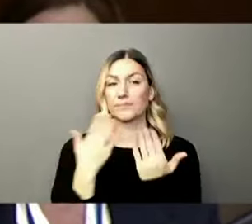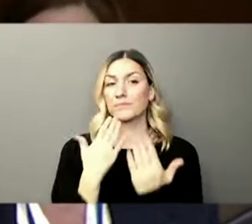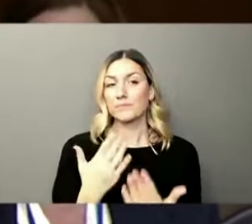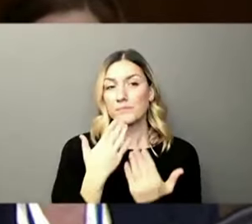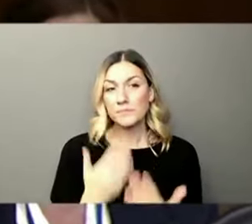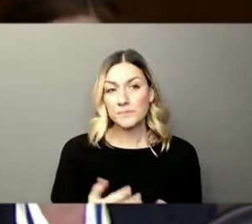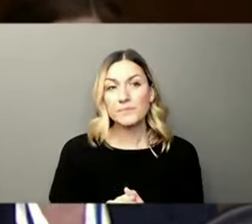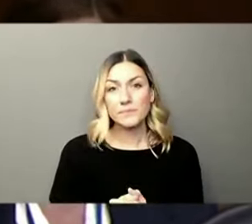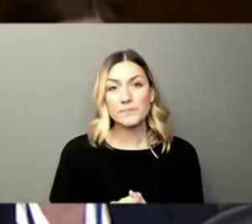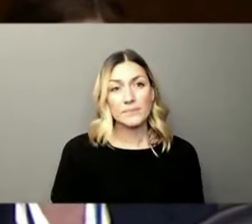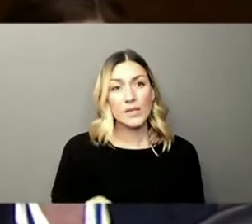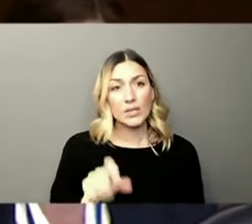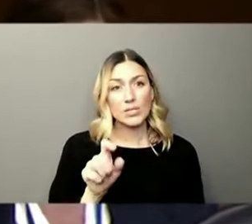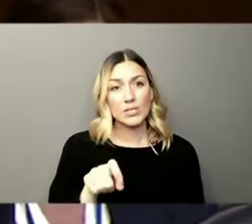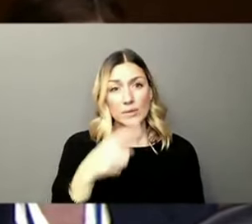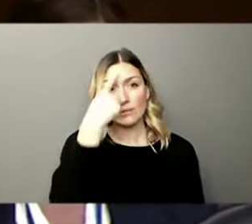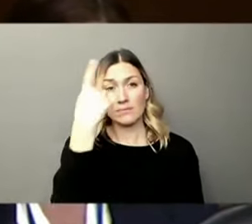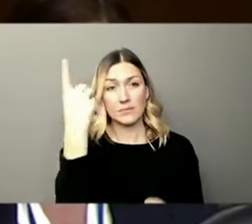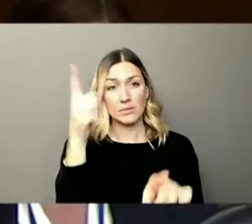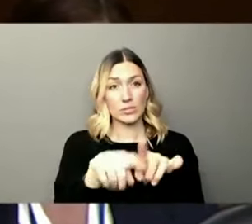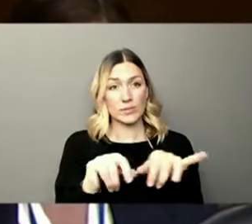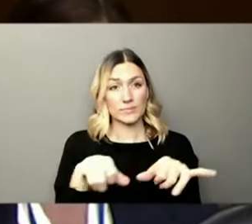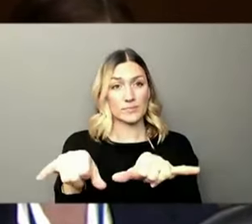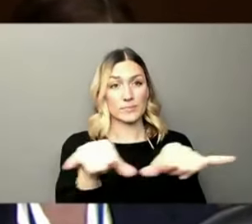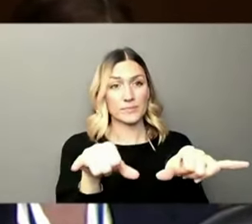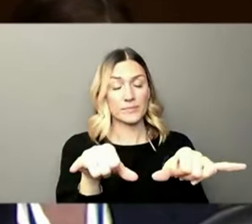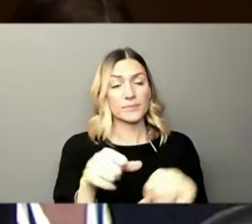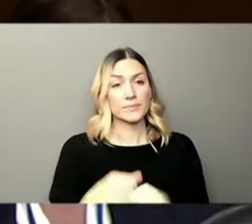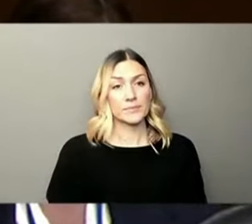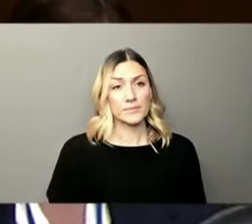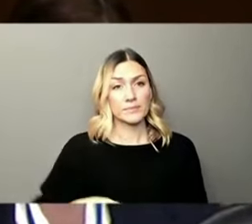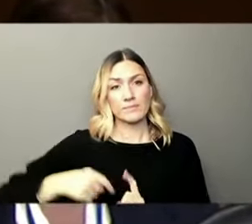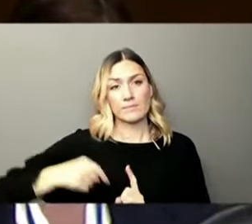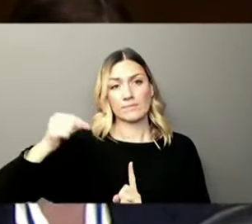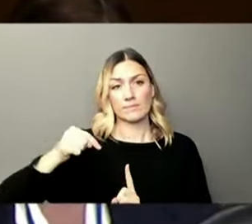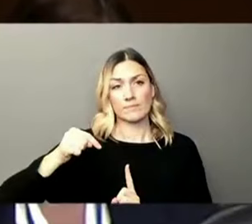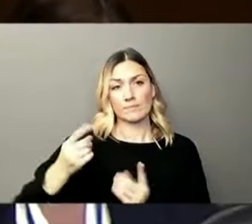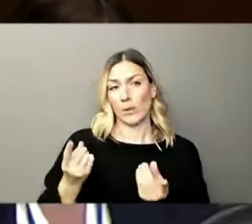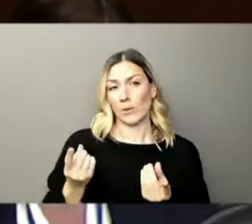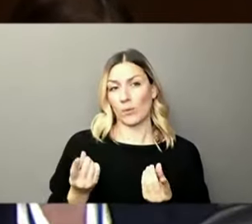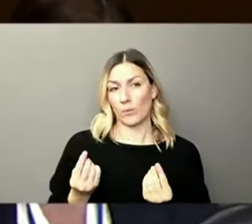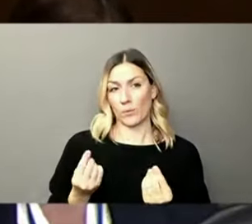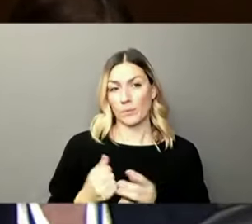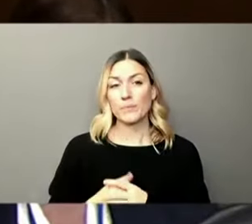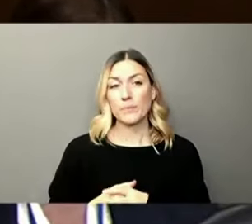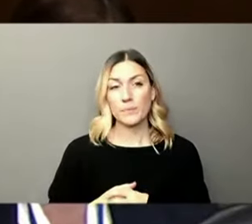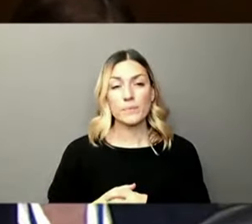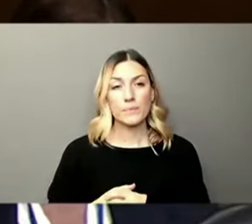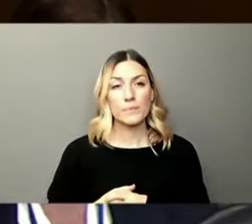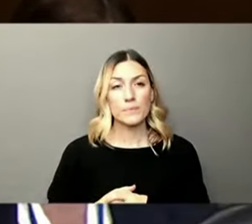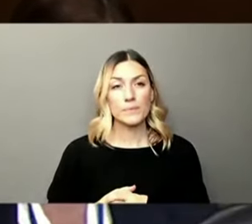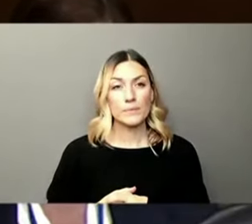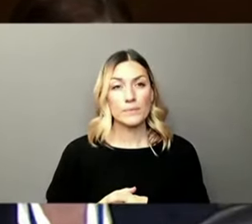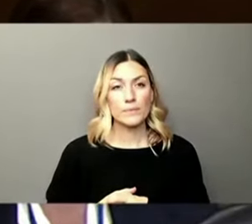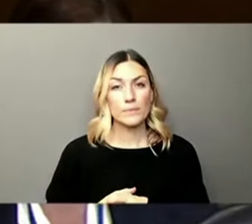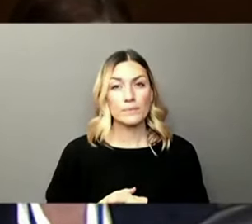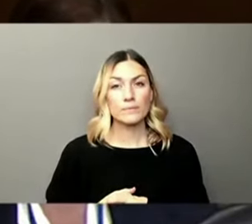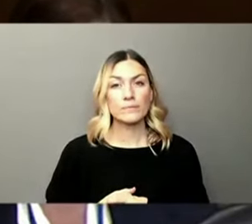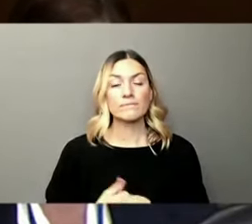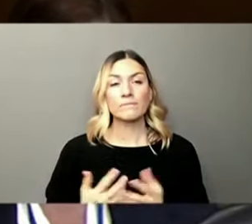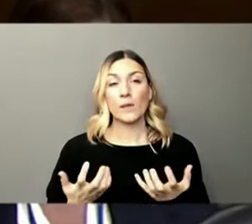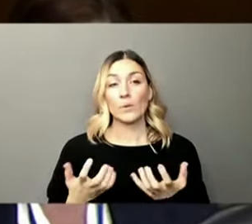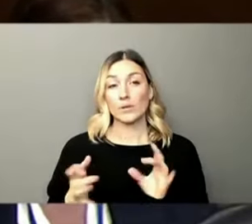should be something we all agree with. Then it gets down to what are you going to do about it? So I want to highlight something